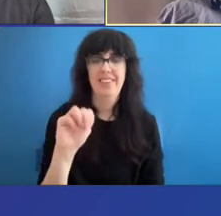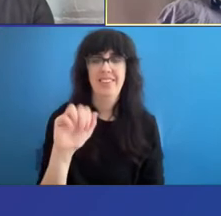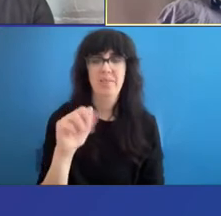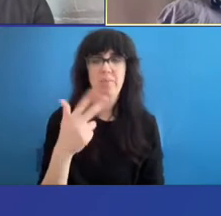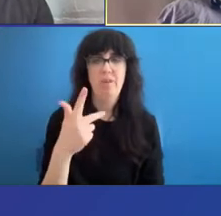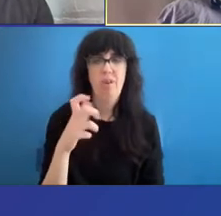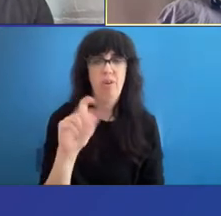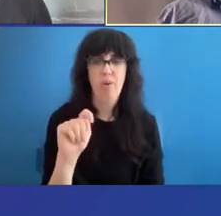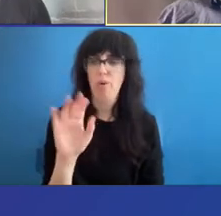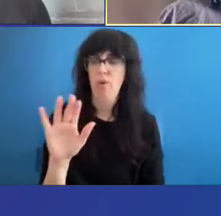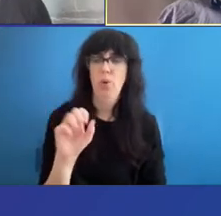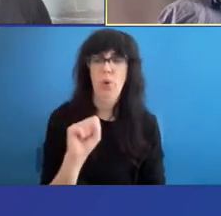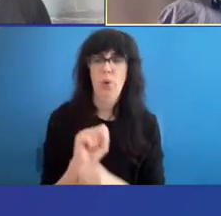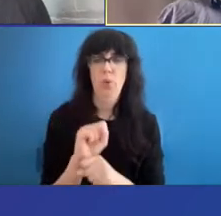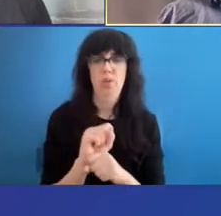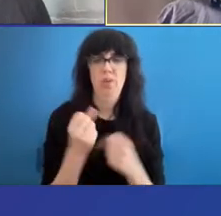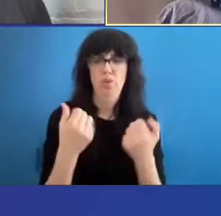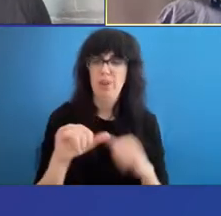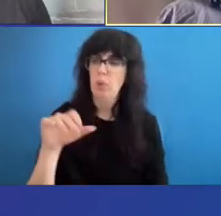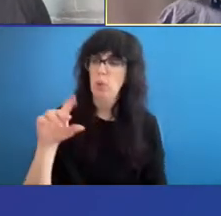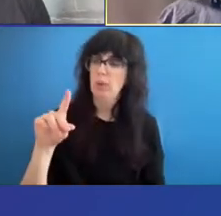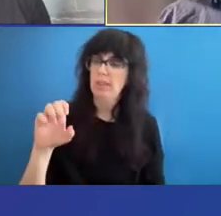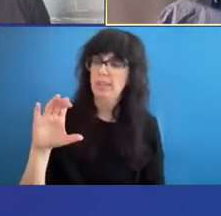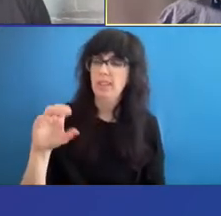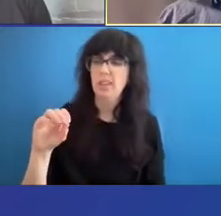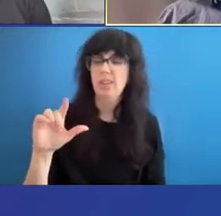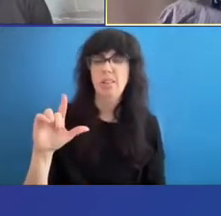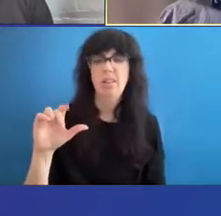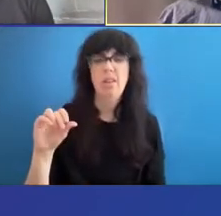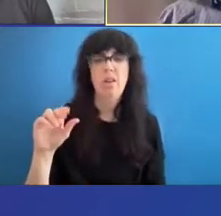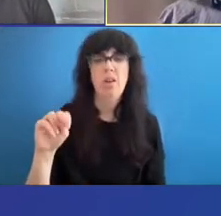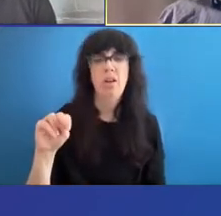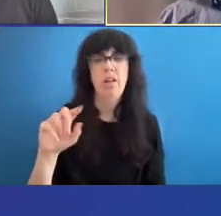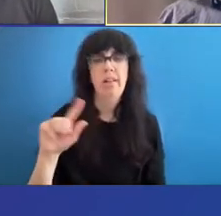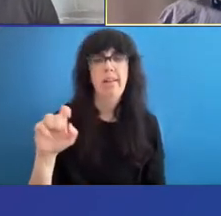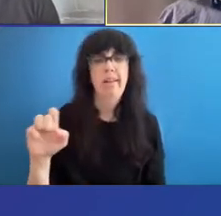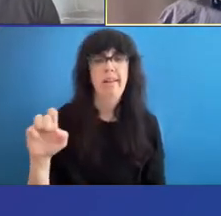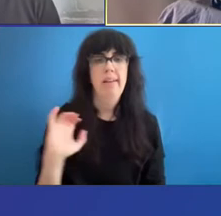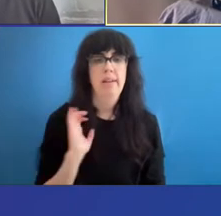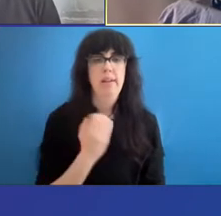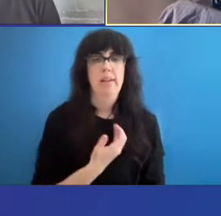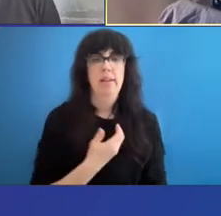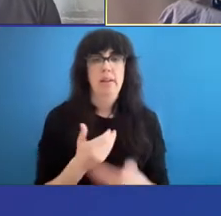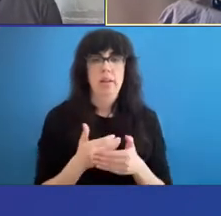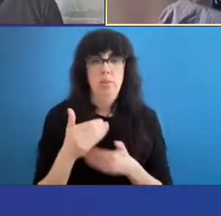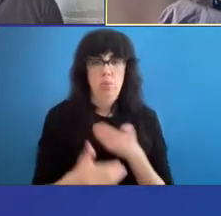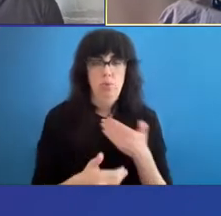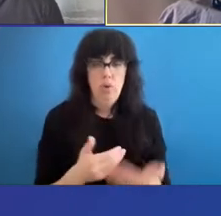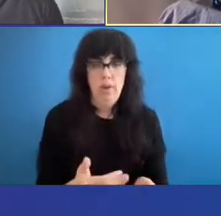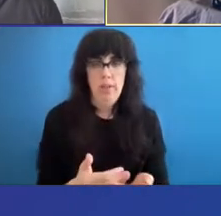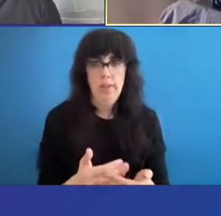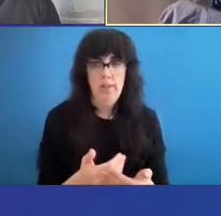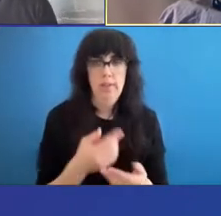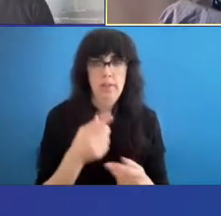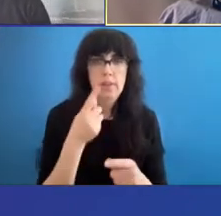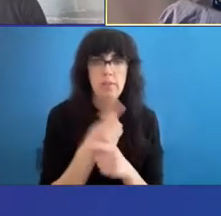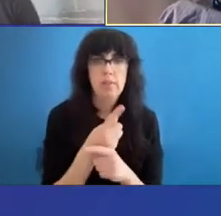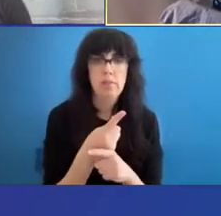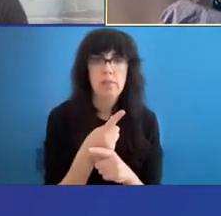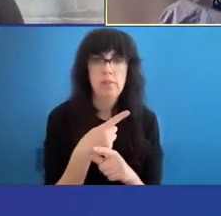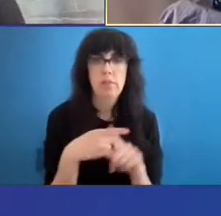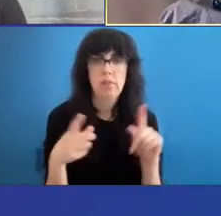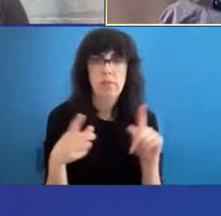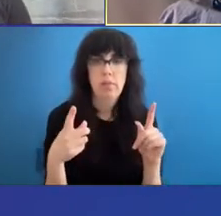process. Right. Like how we think about this, like conceiving of like